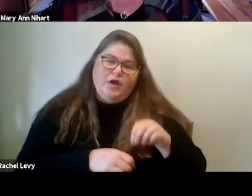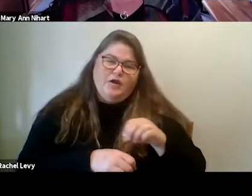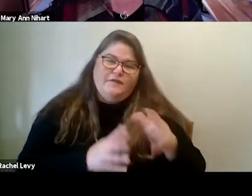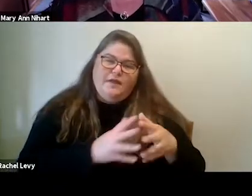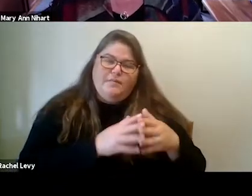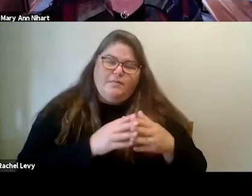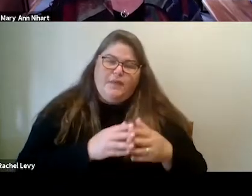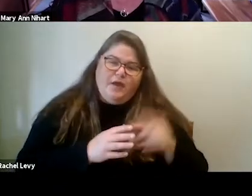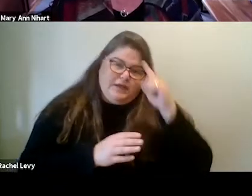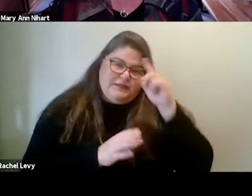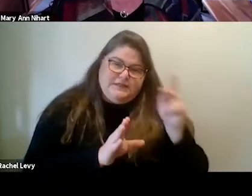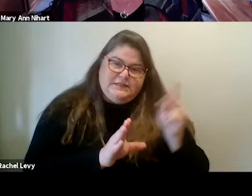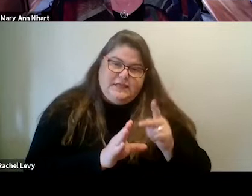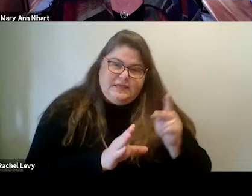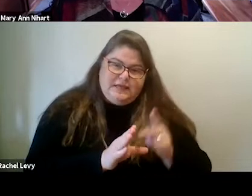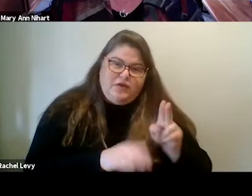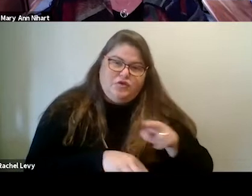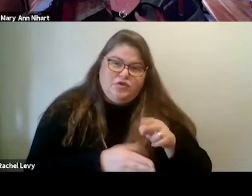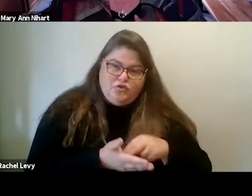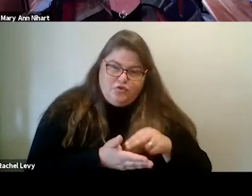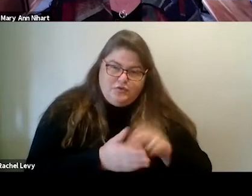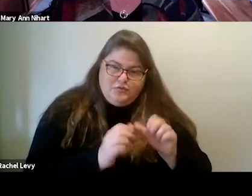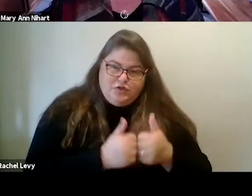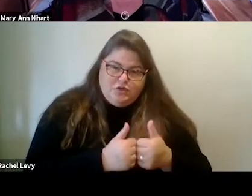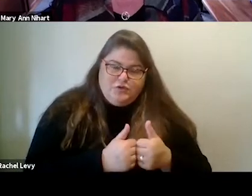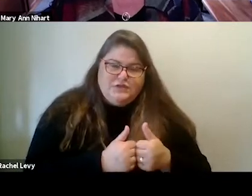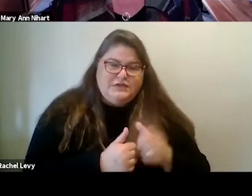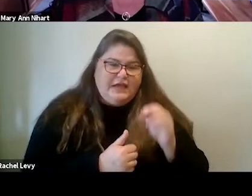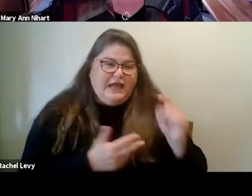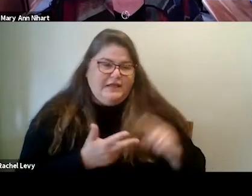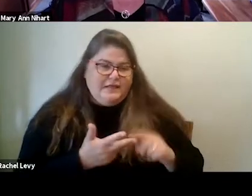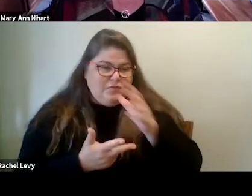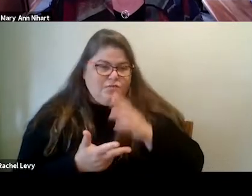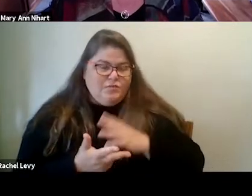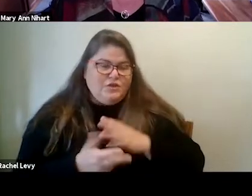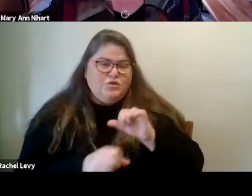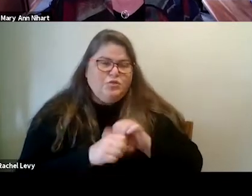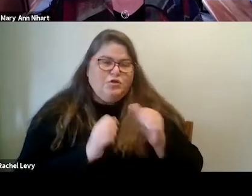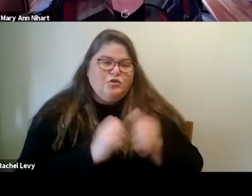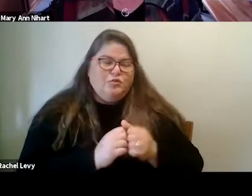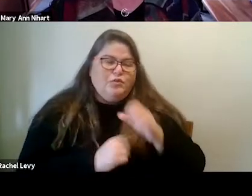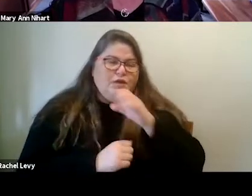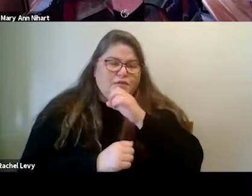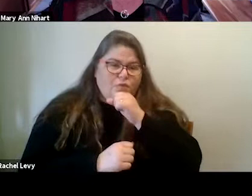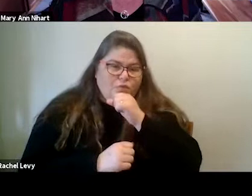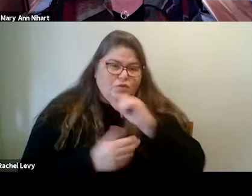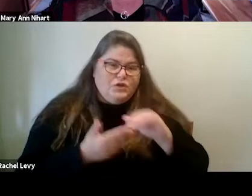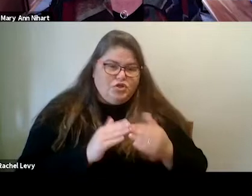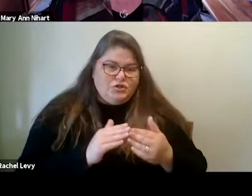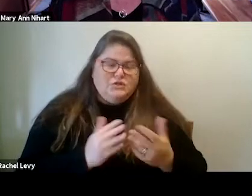with Rotary and the Mental Health Association of Orange to develop a